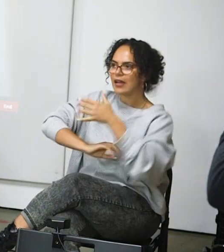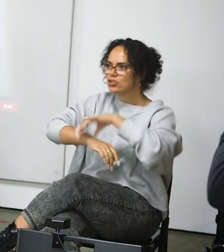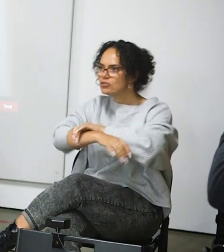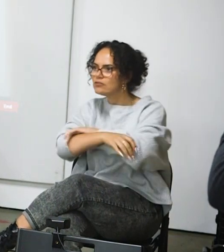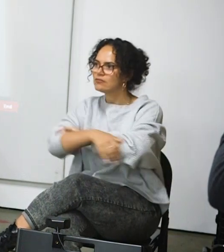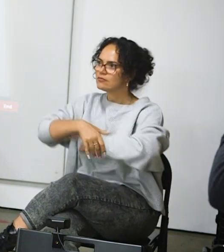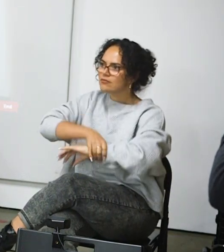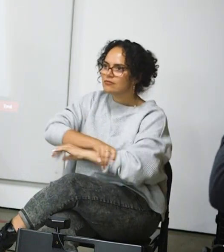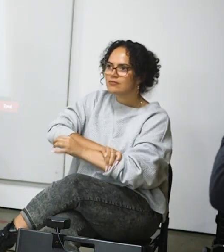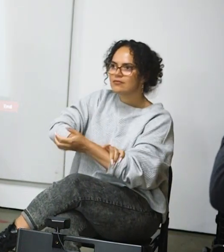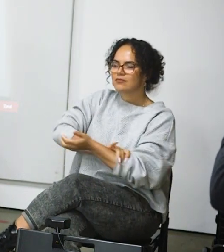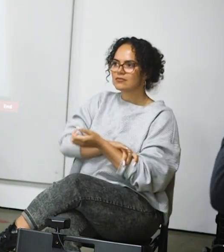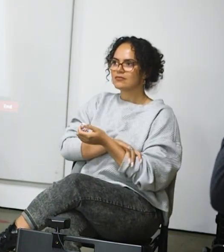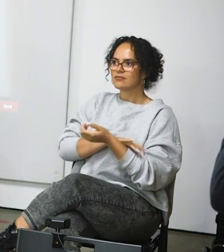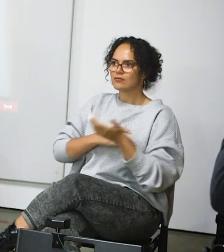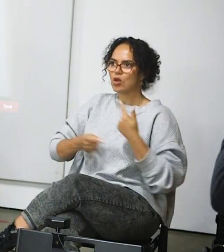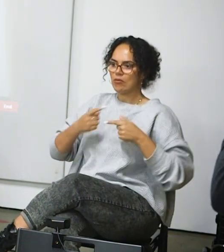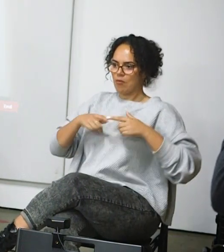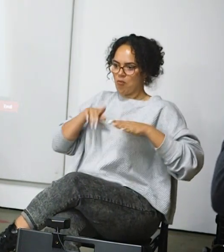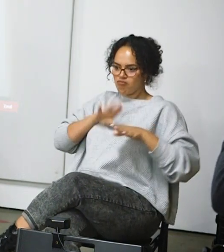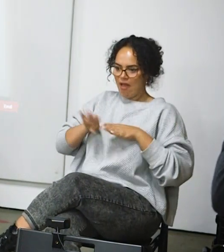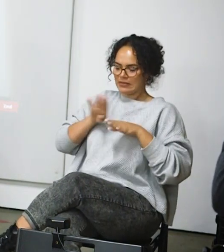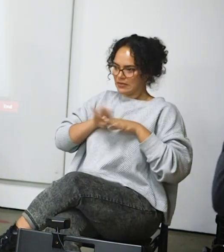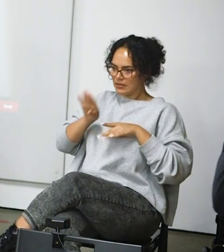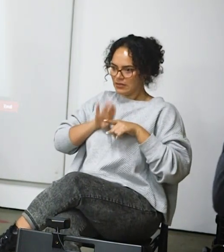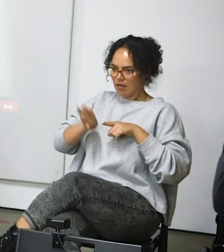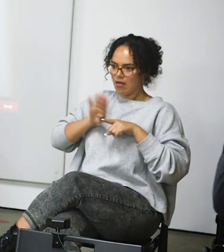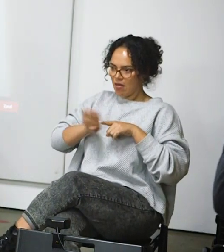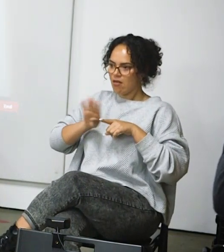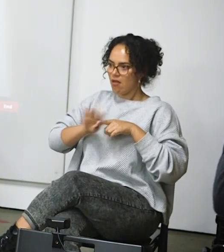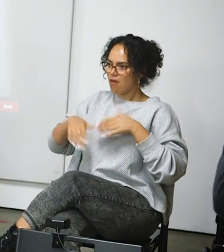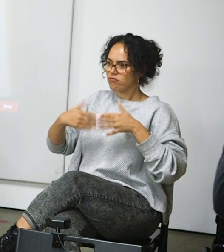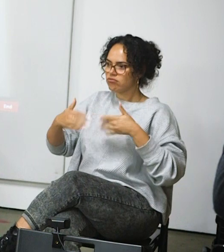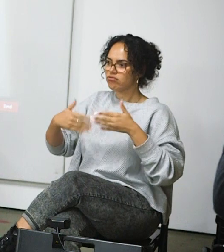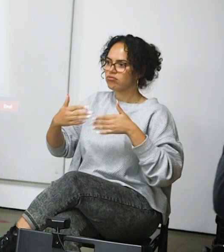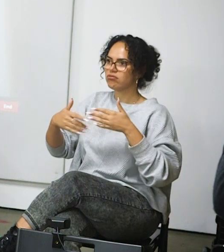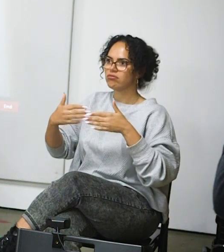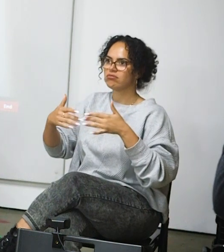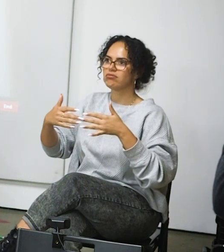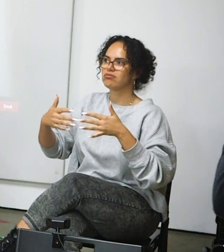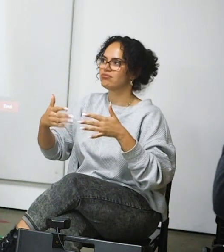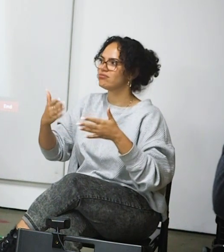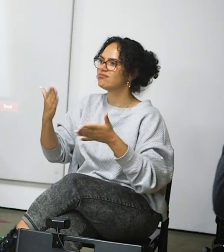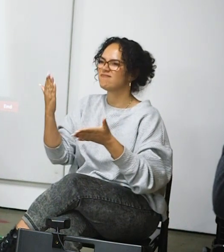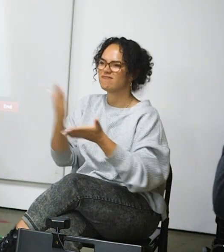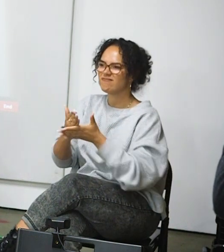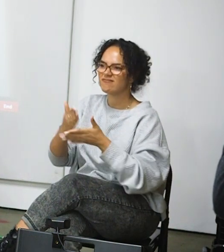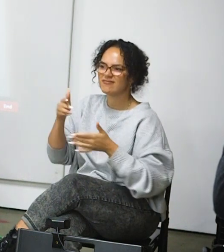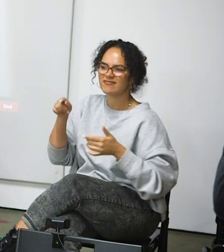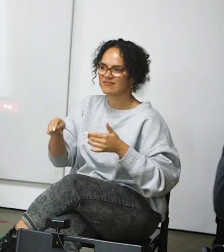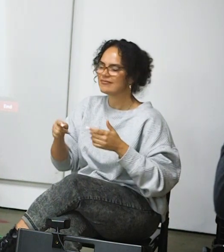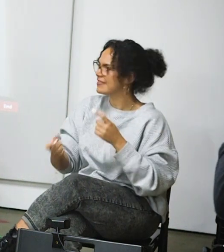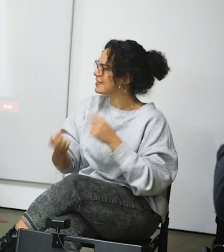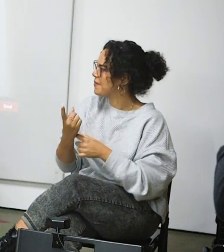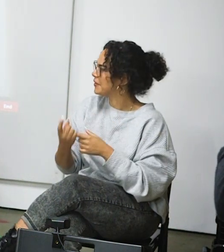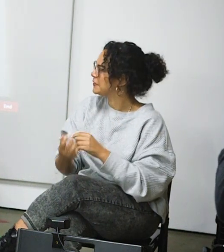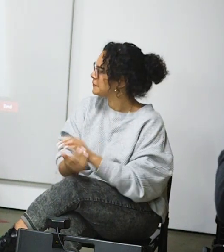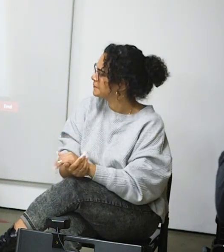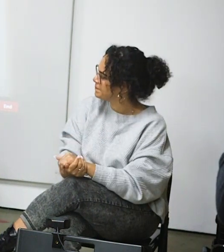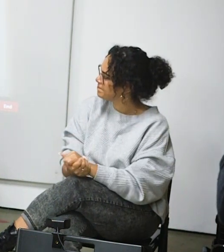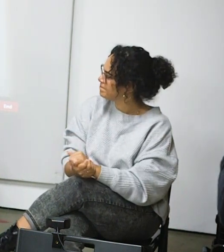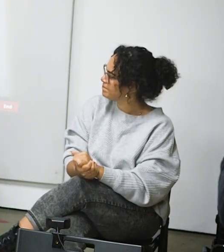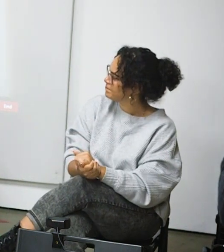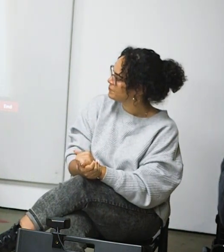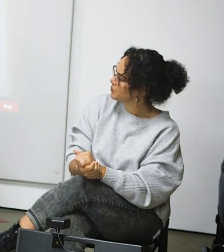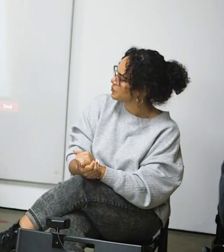right? So we can practice it and rehearse in different ways. And then when we get to that point, it becomes a thing in the world. And so maybe with that in mind,